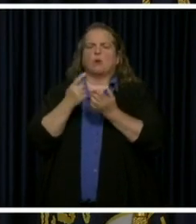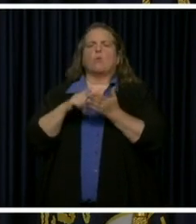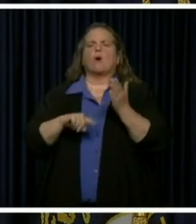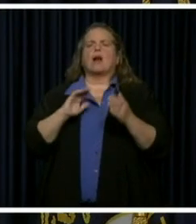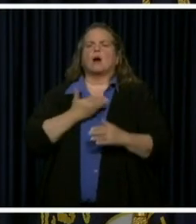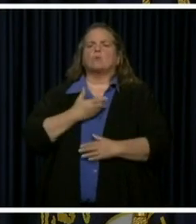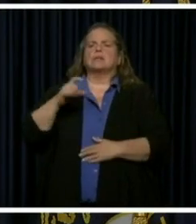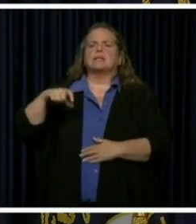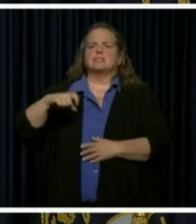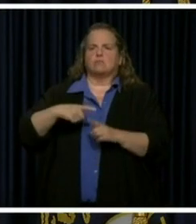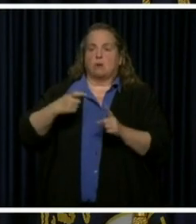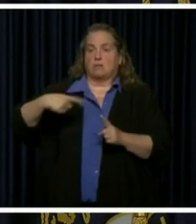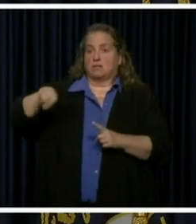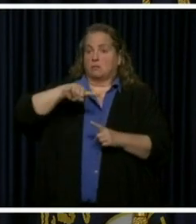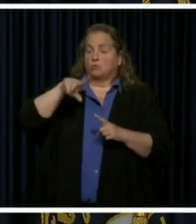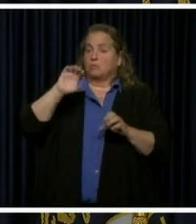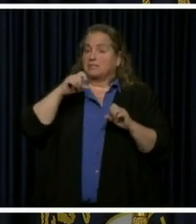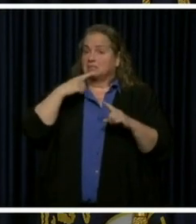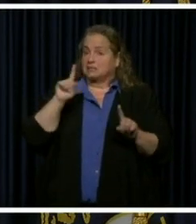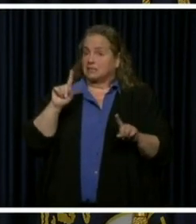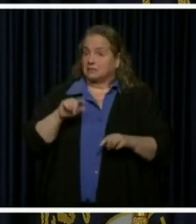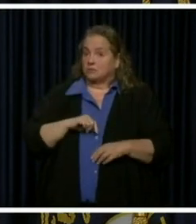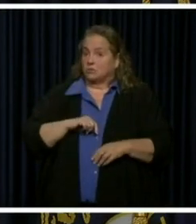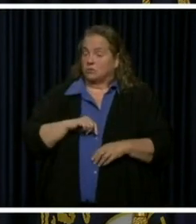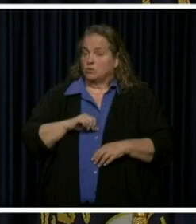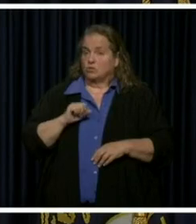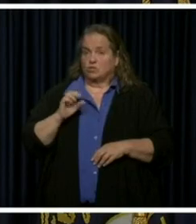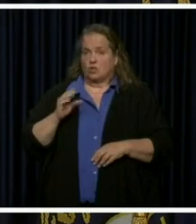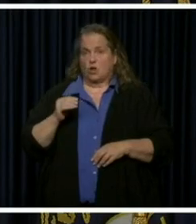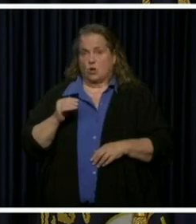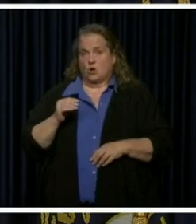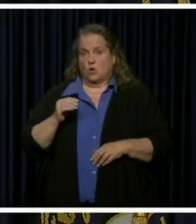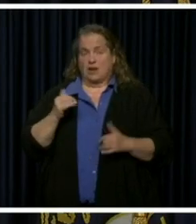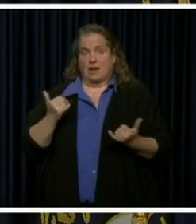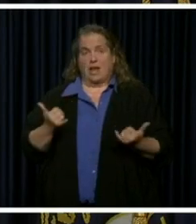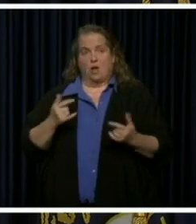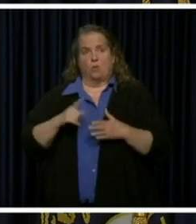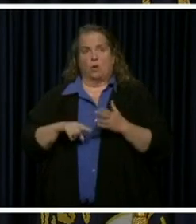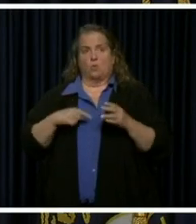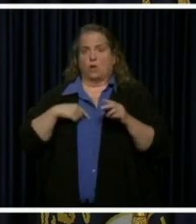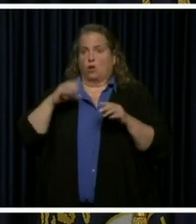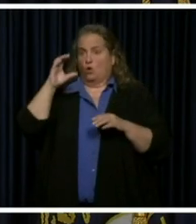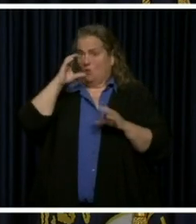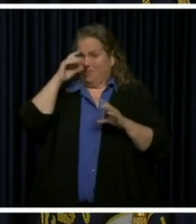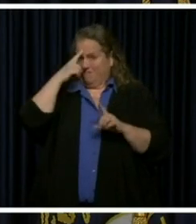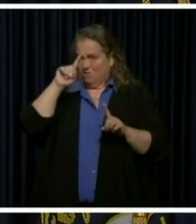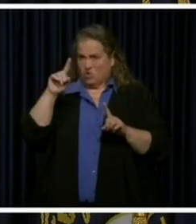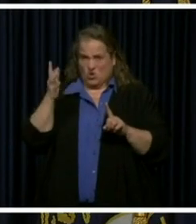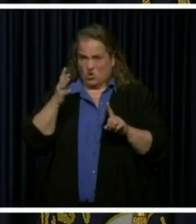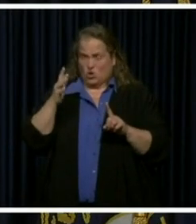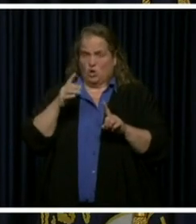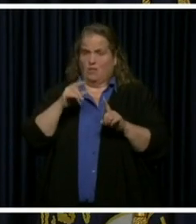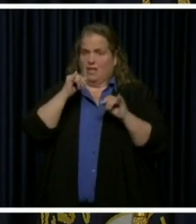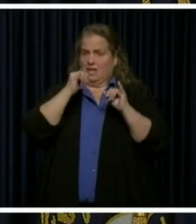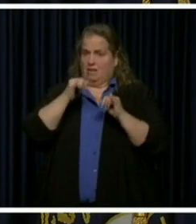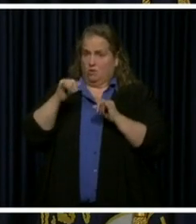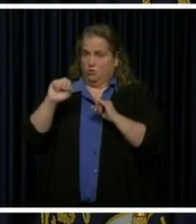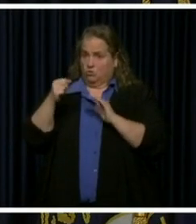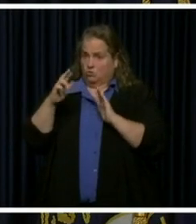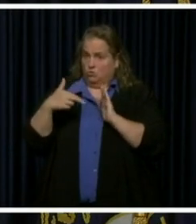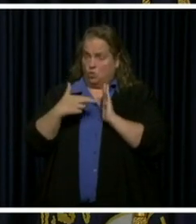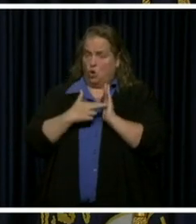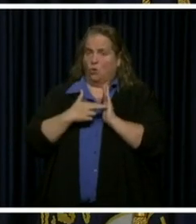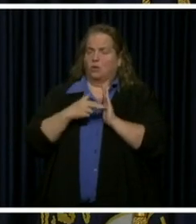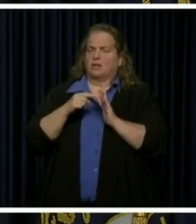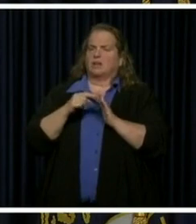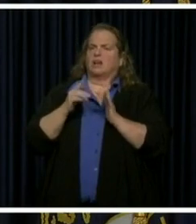we needed from them to be successful. And so here what we're looking for in terms of the individual's role in